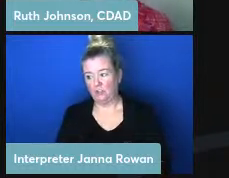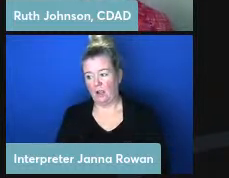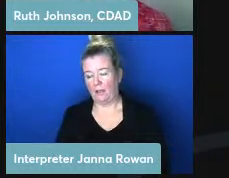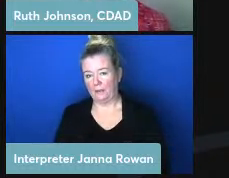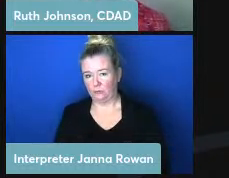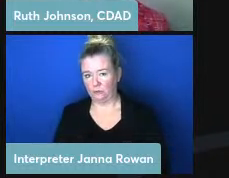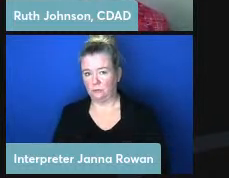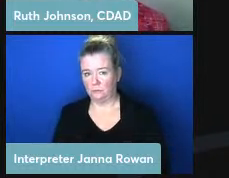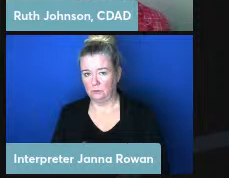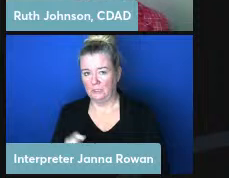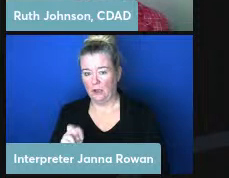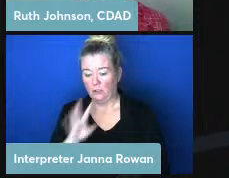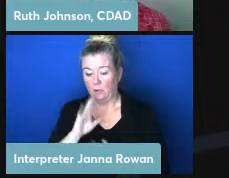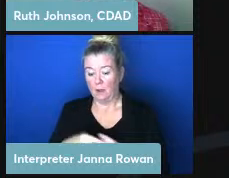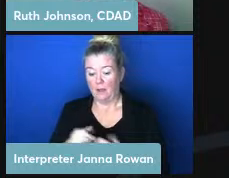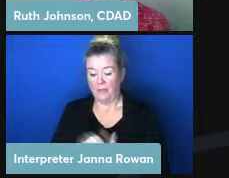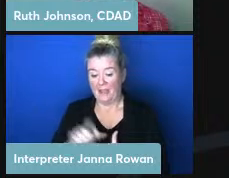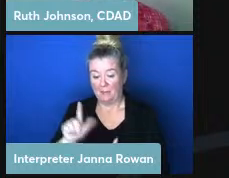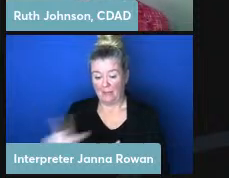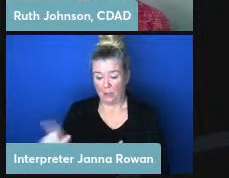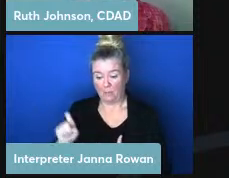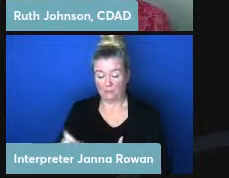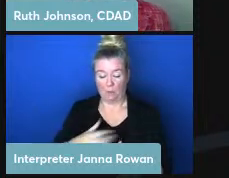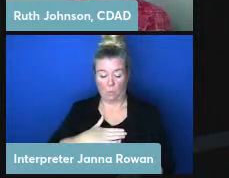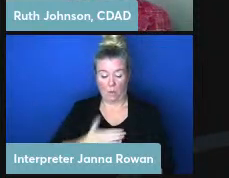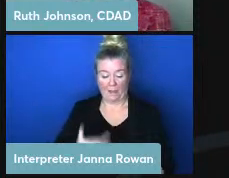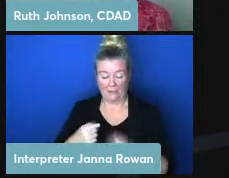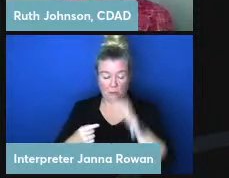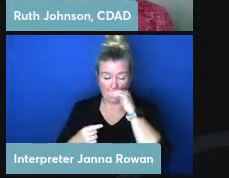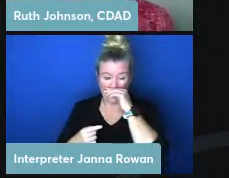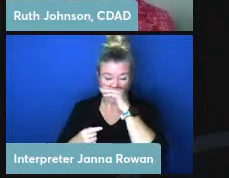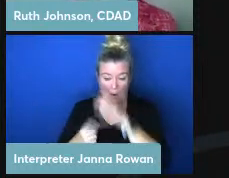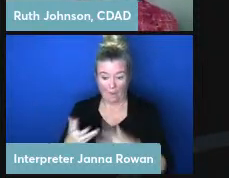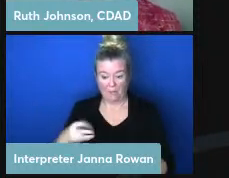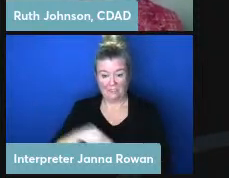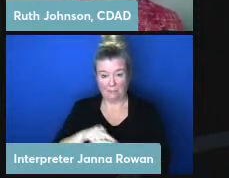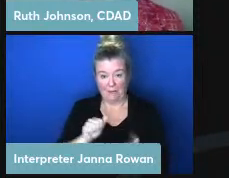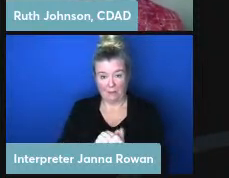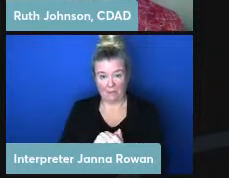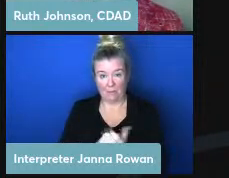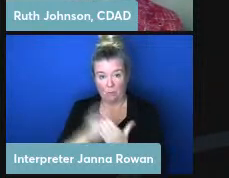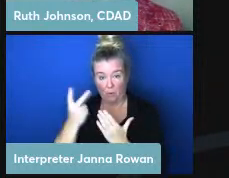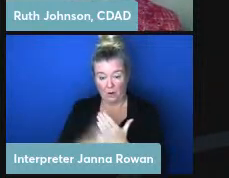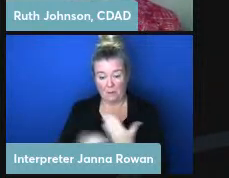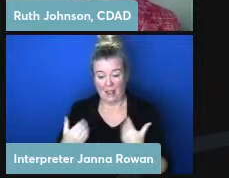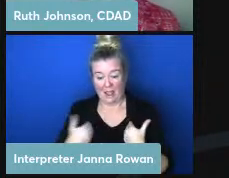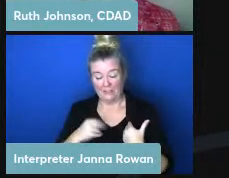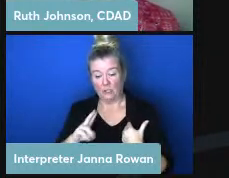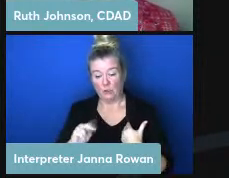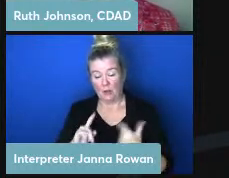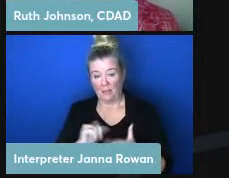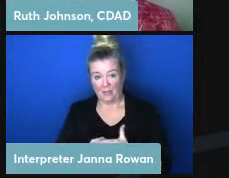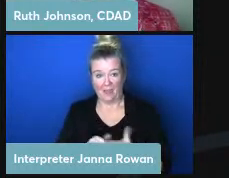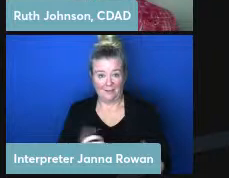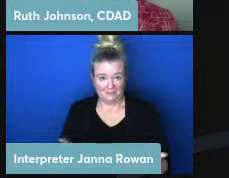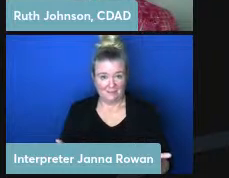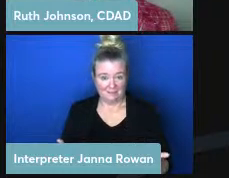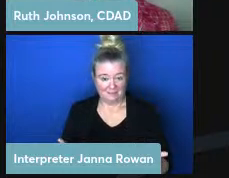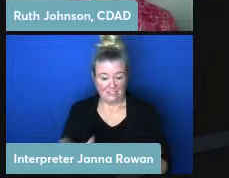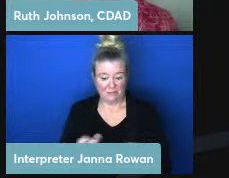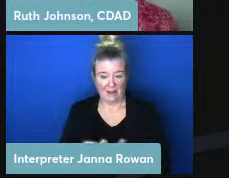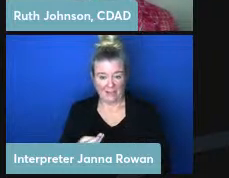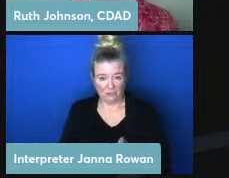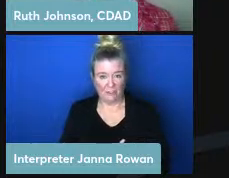as Terri spoke to, who's willing and able to participate in the program and has a unit that is